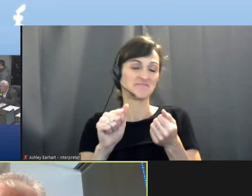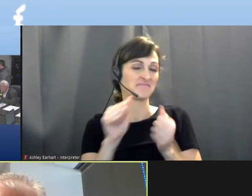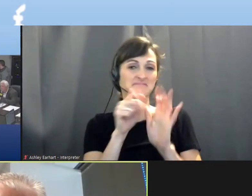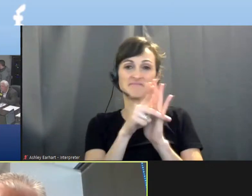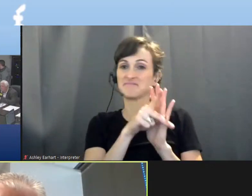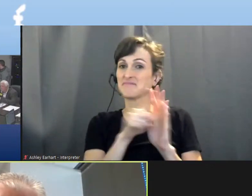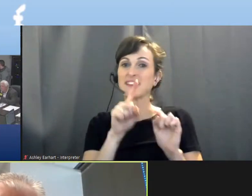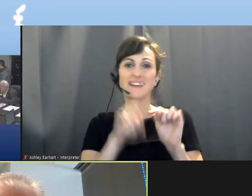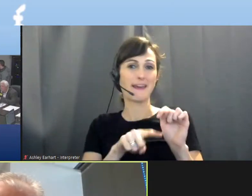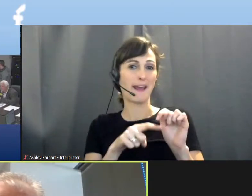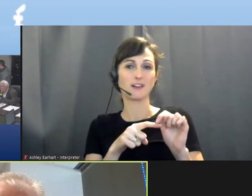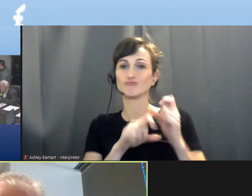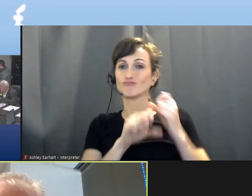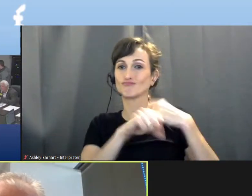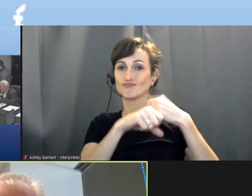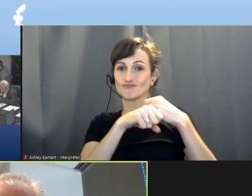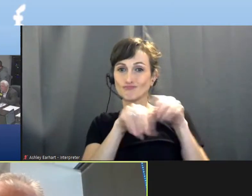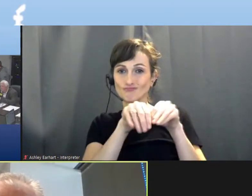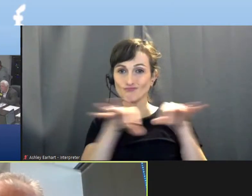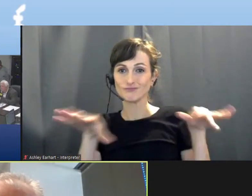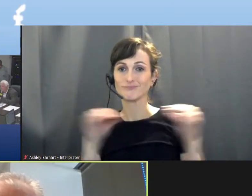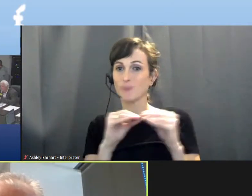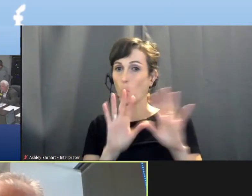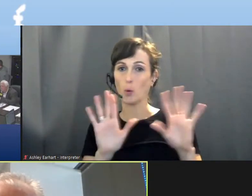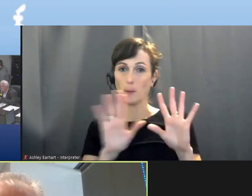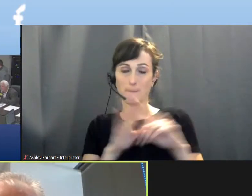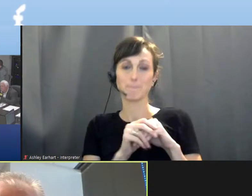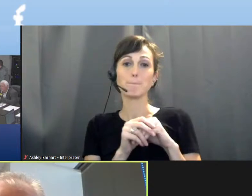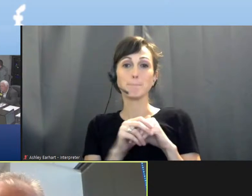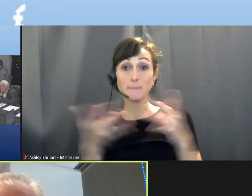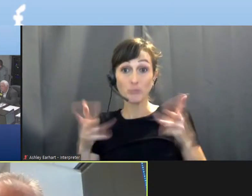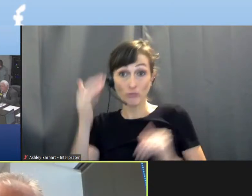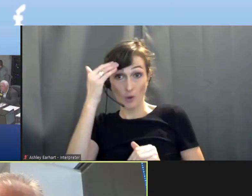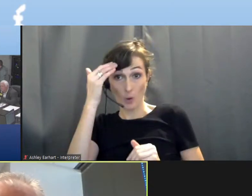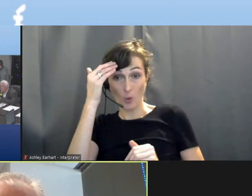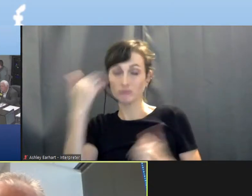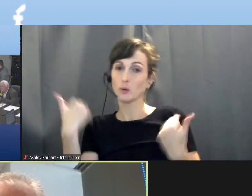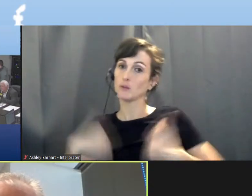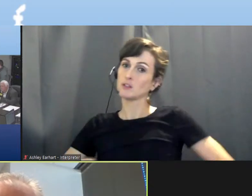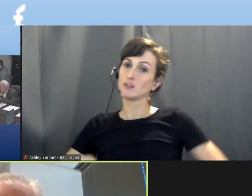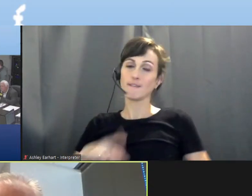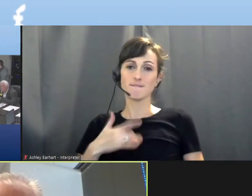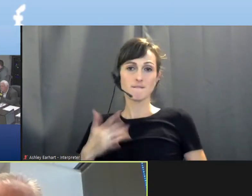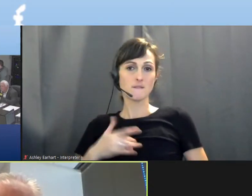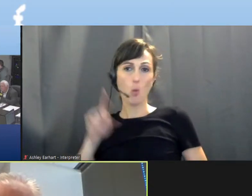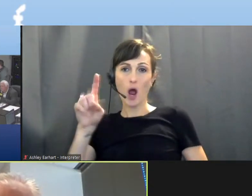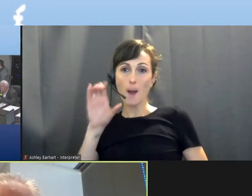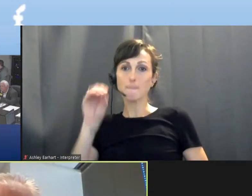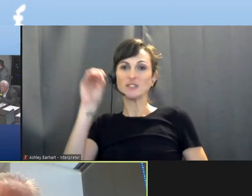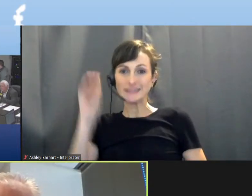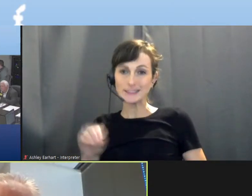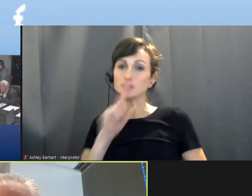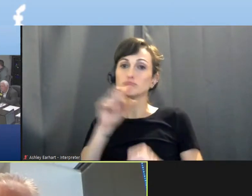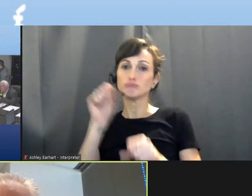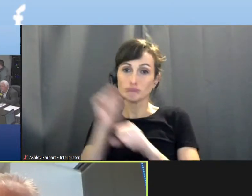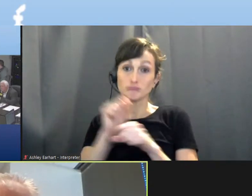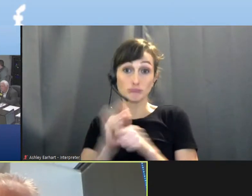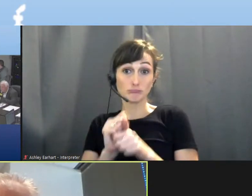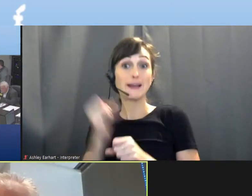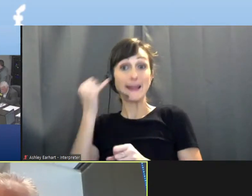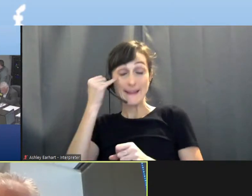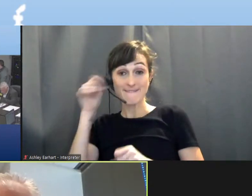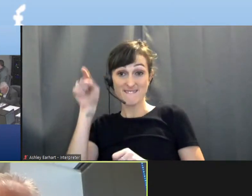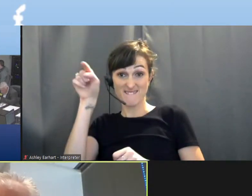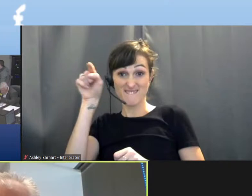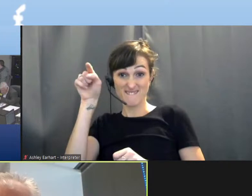replicate. So we know with 100% certainty that if we're able to treat the bacteria and